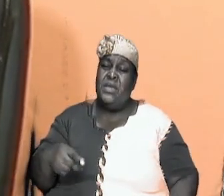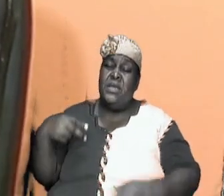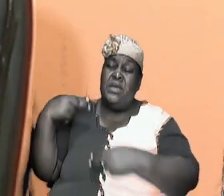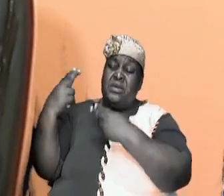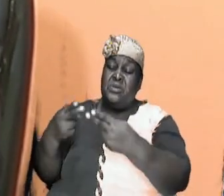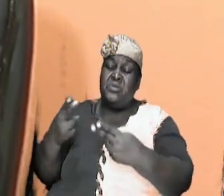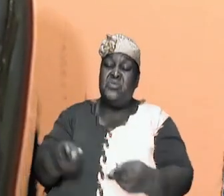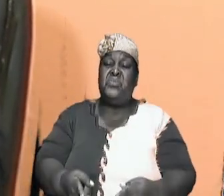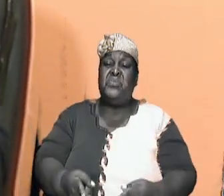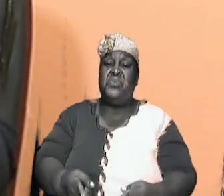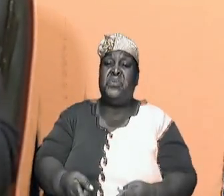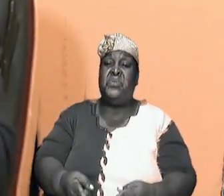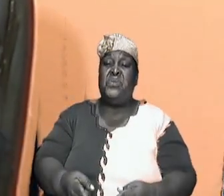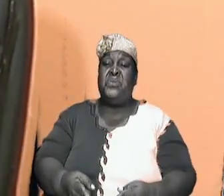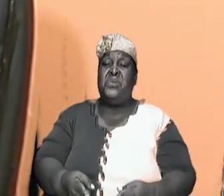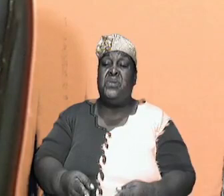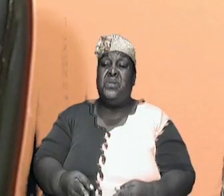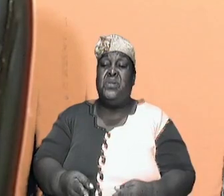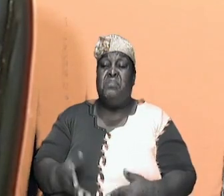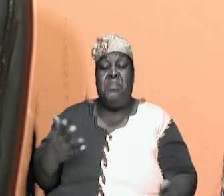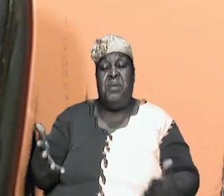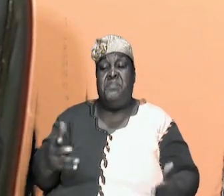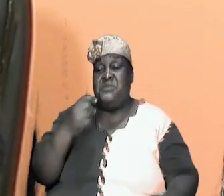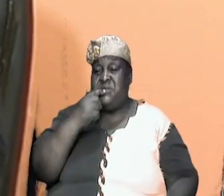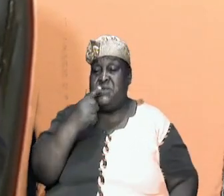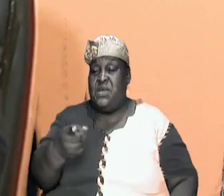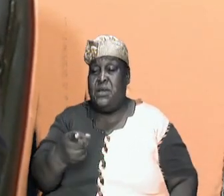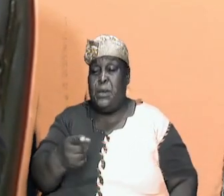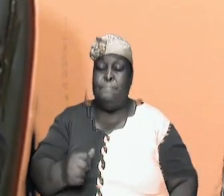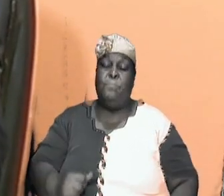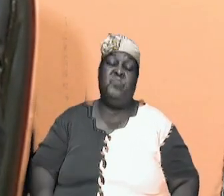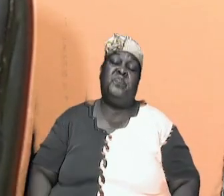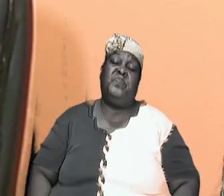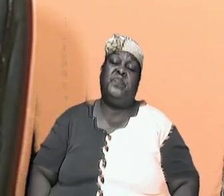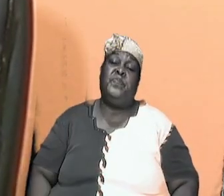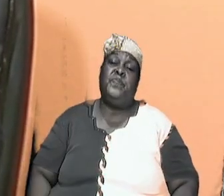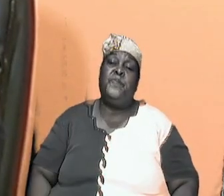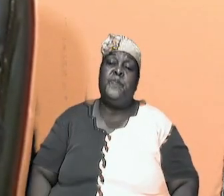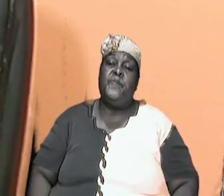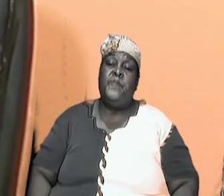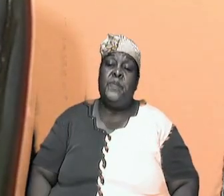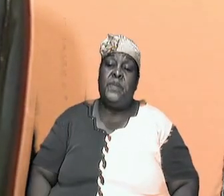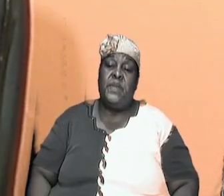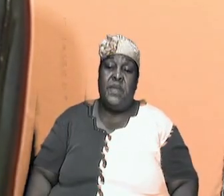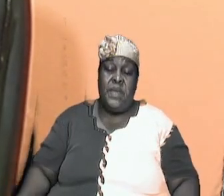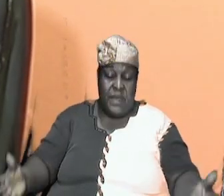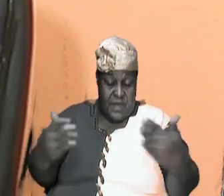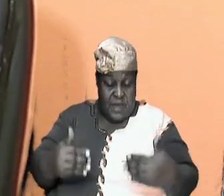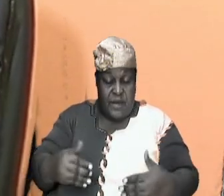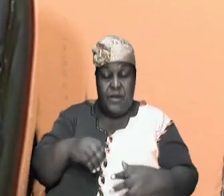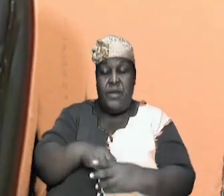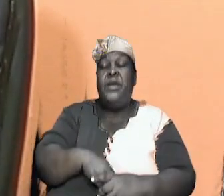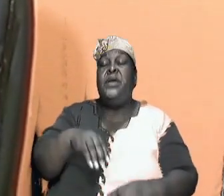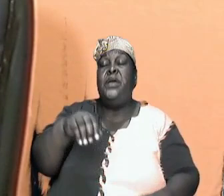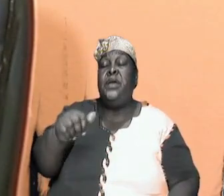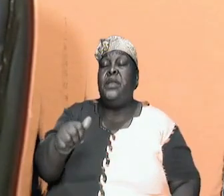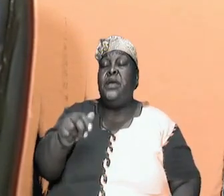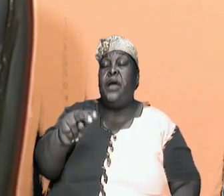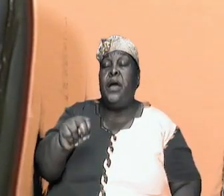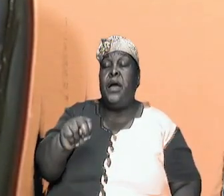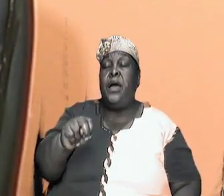know, it is said. But certainly, here in Antioch, it was